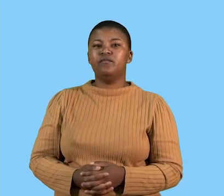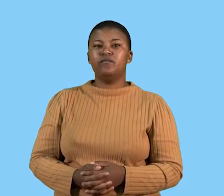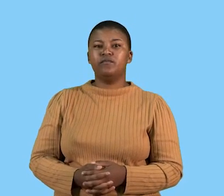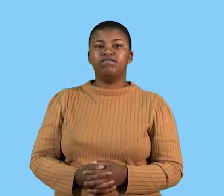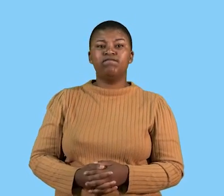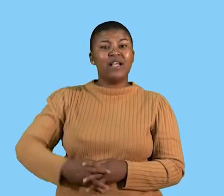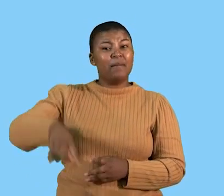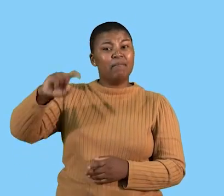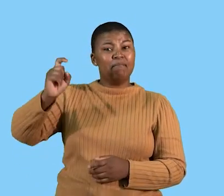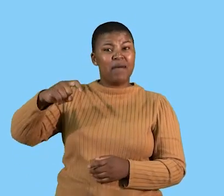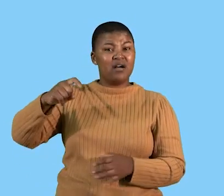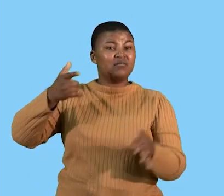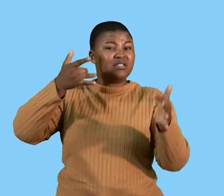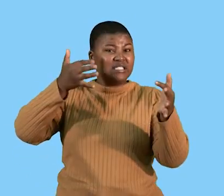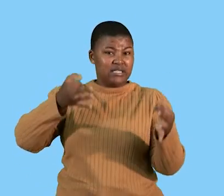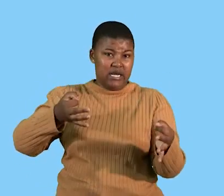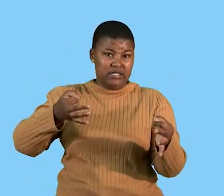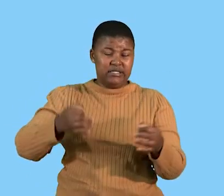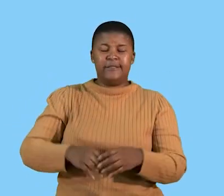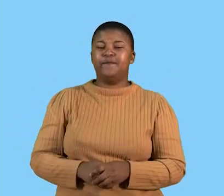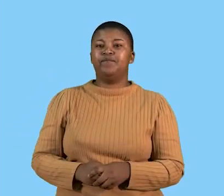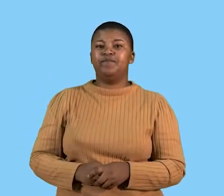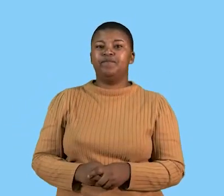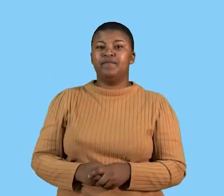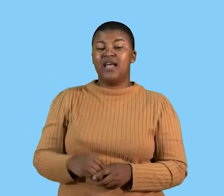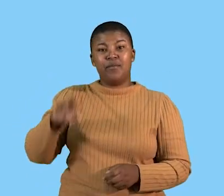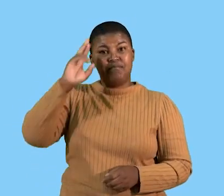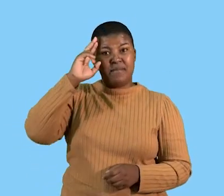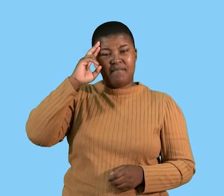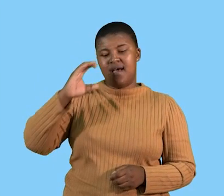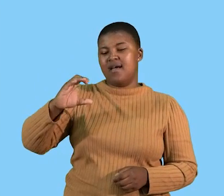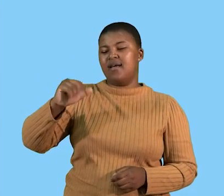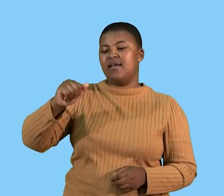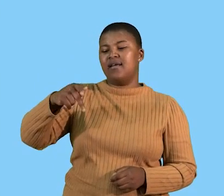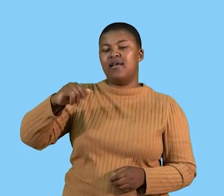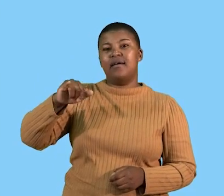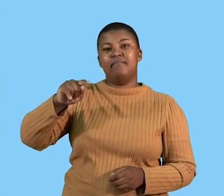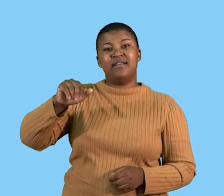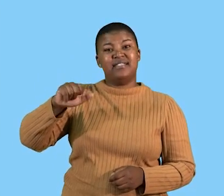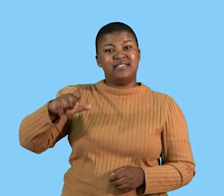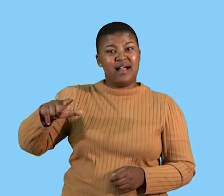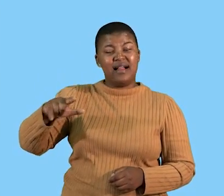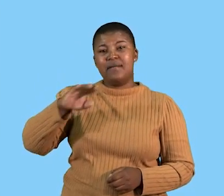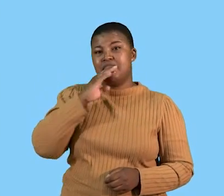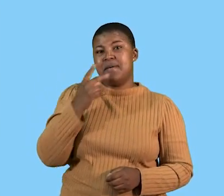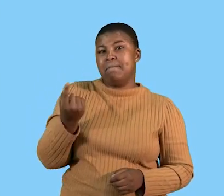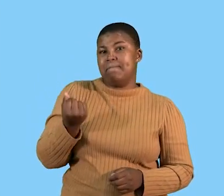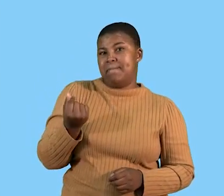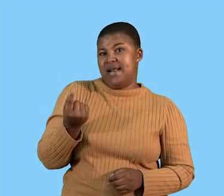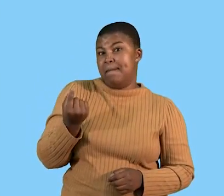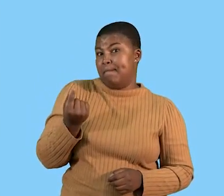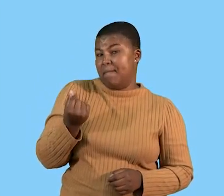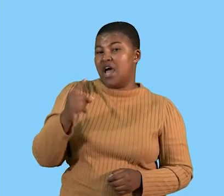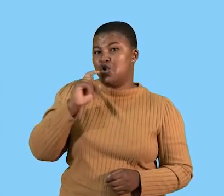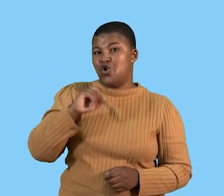determine how much capital. Now when we refer to capital, we also refer to money that